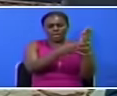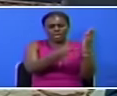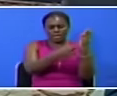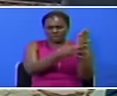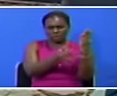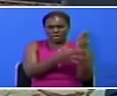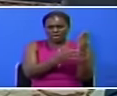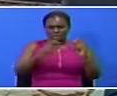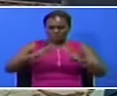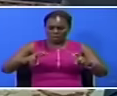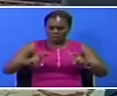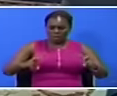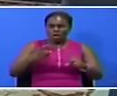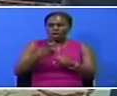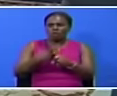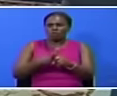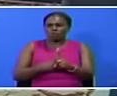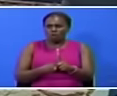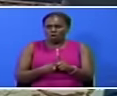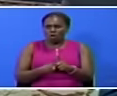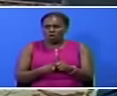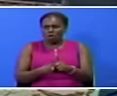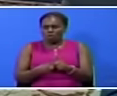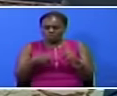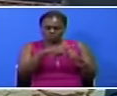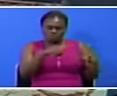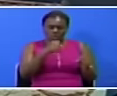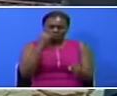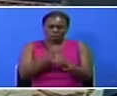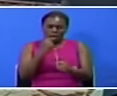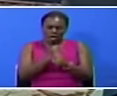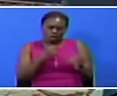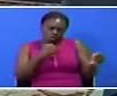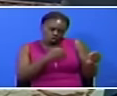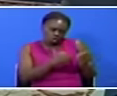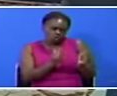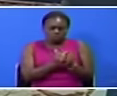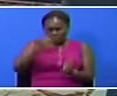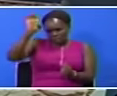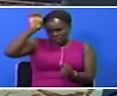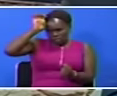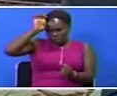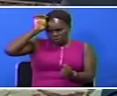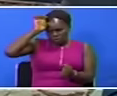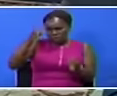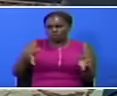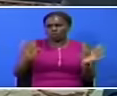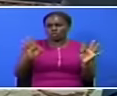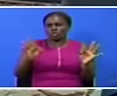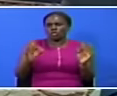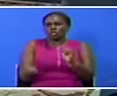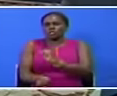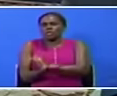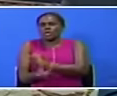and investigators from the Homicide Department to work hand in hand with Eldoret officers to unravel